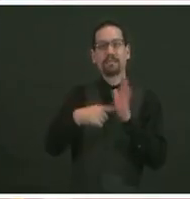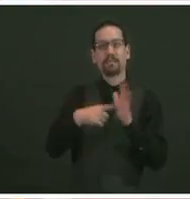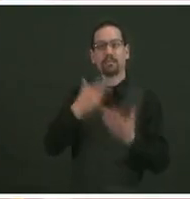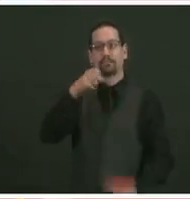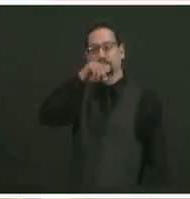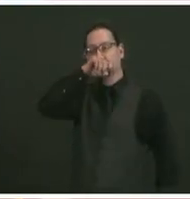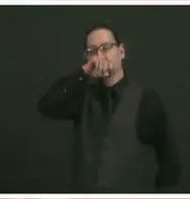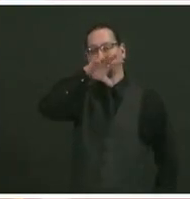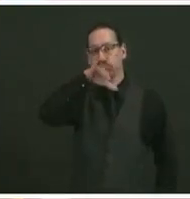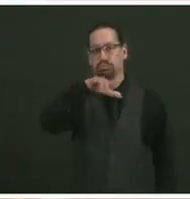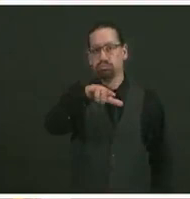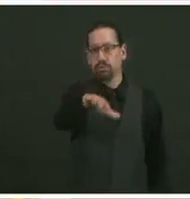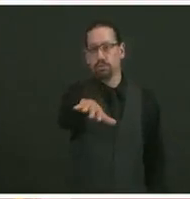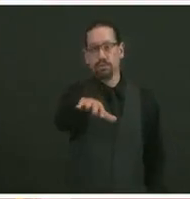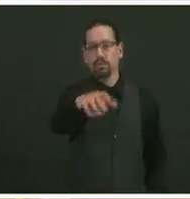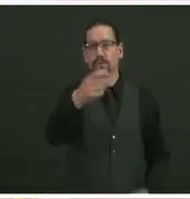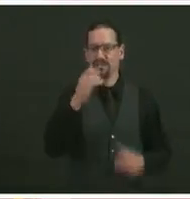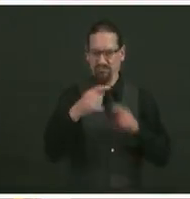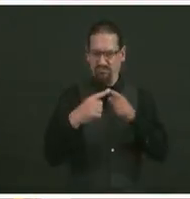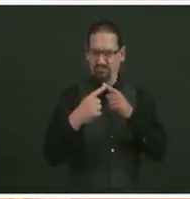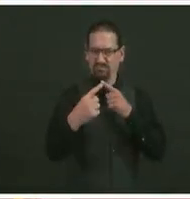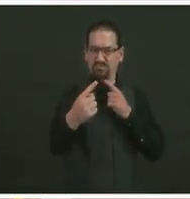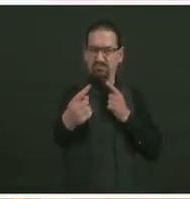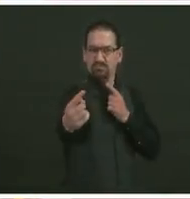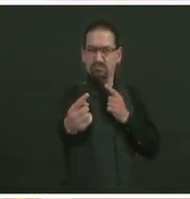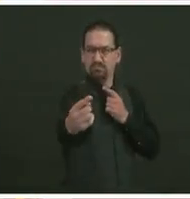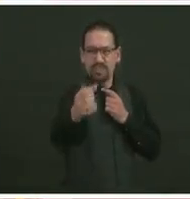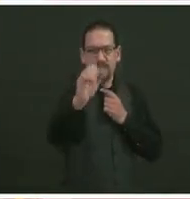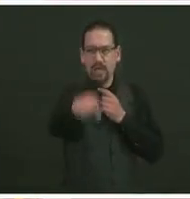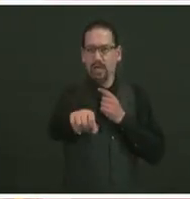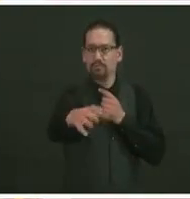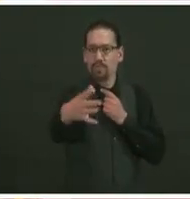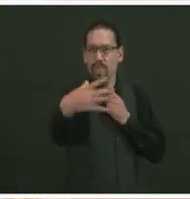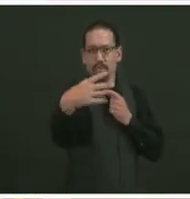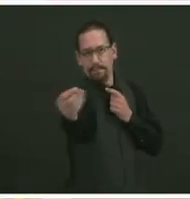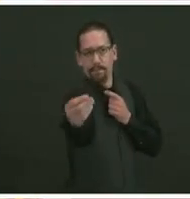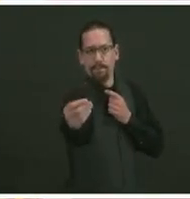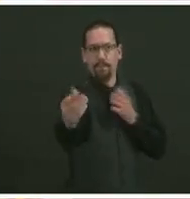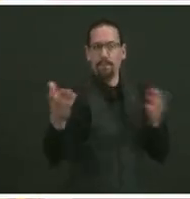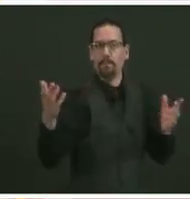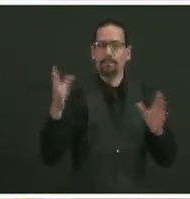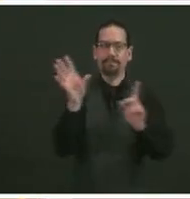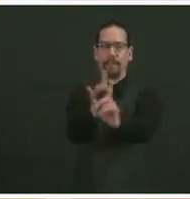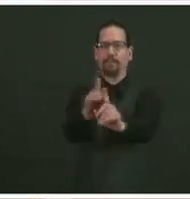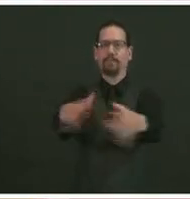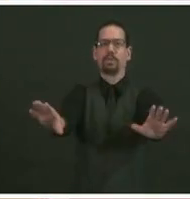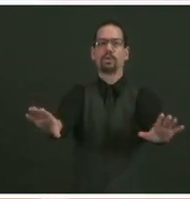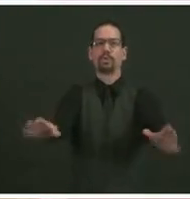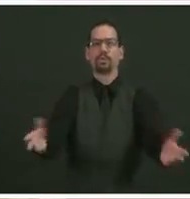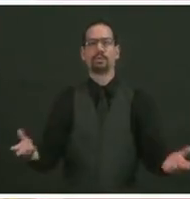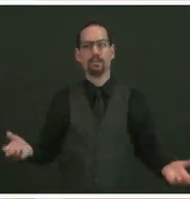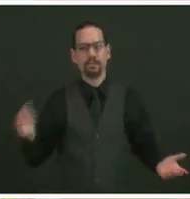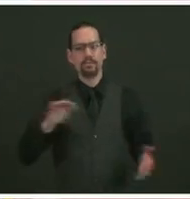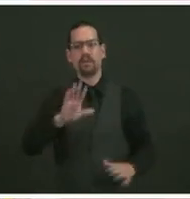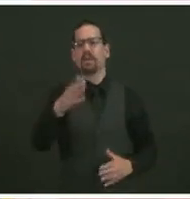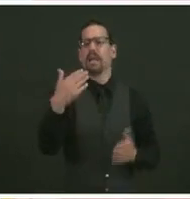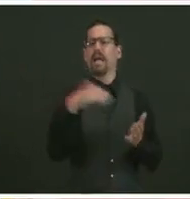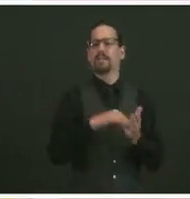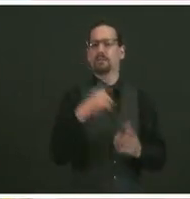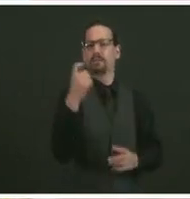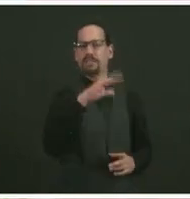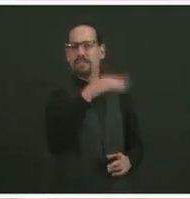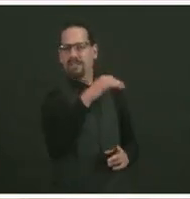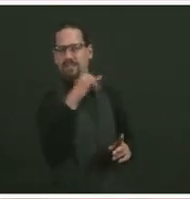else, and we have to be other-oriented. It's part of just recognizing the value of each other. Doctor, thank you. Follow up on your family. You shared with us a week or two